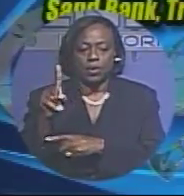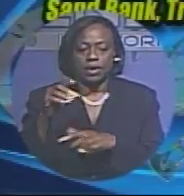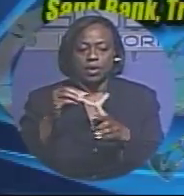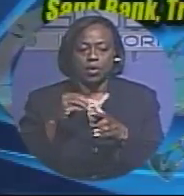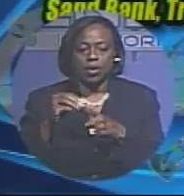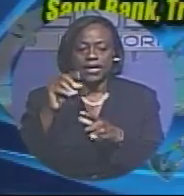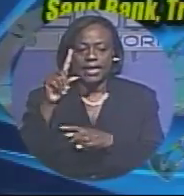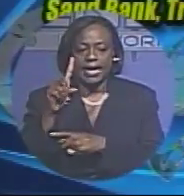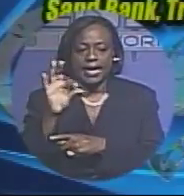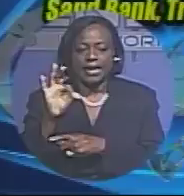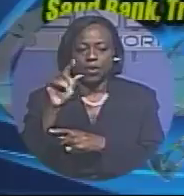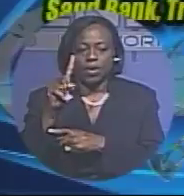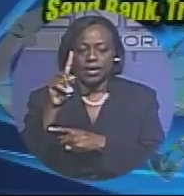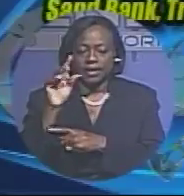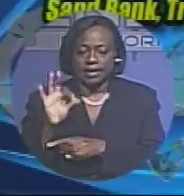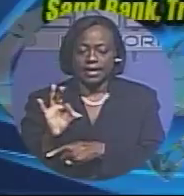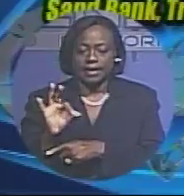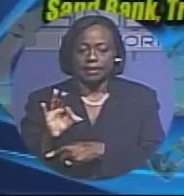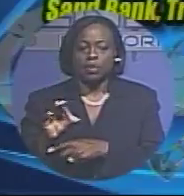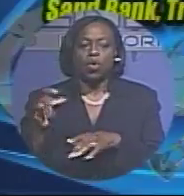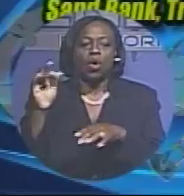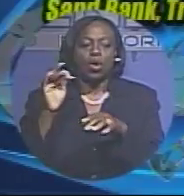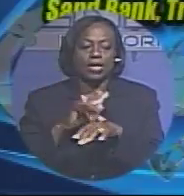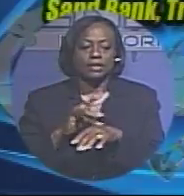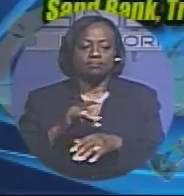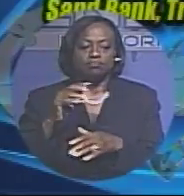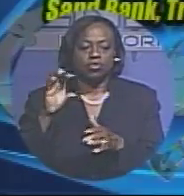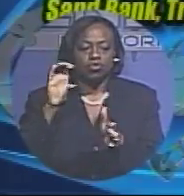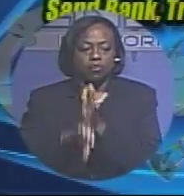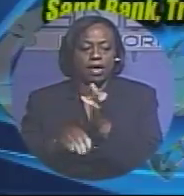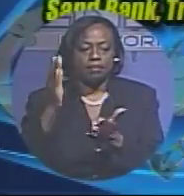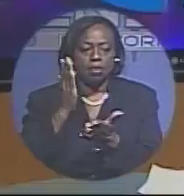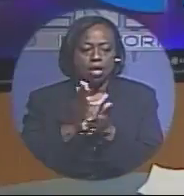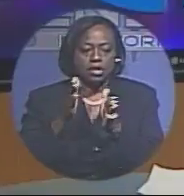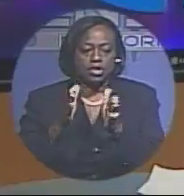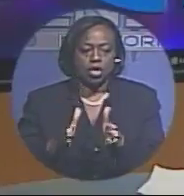or 919. You can also contact Crime Stoppers.